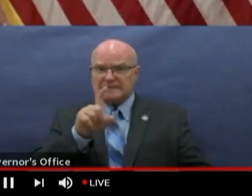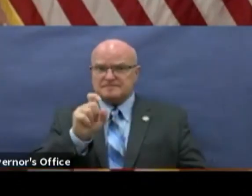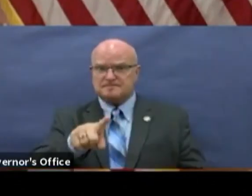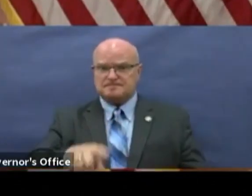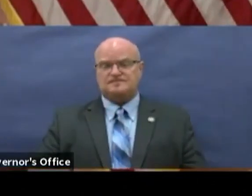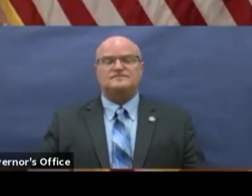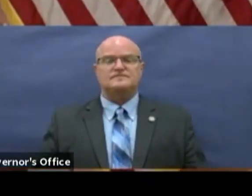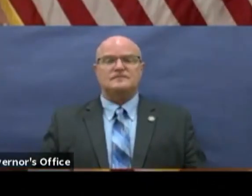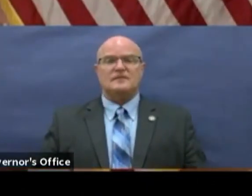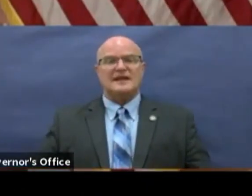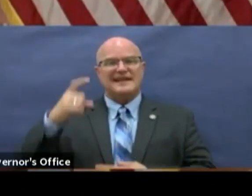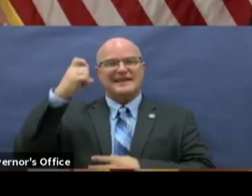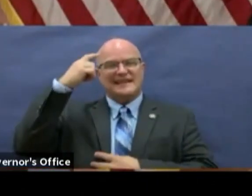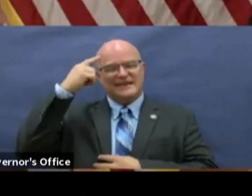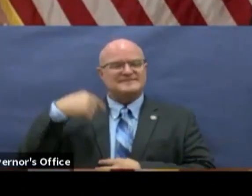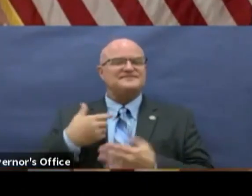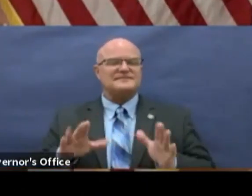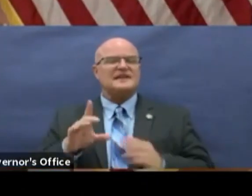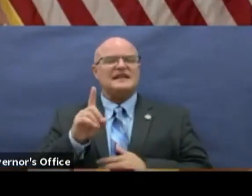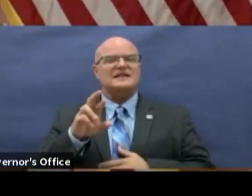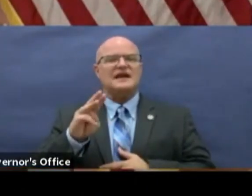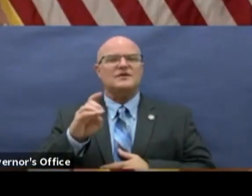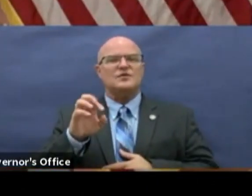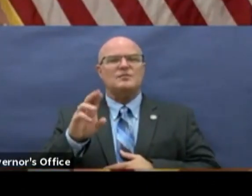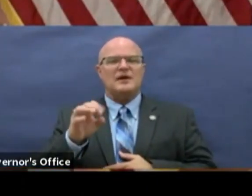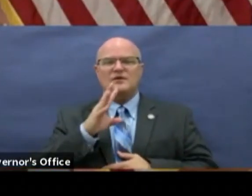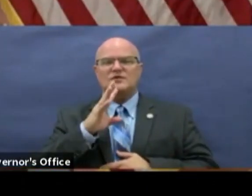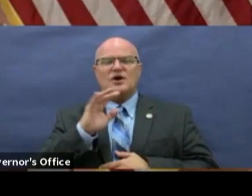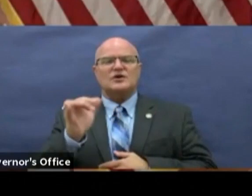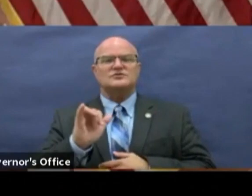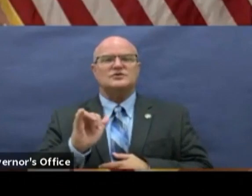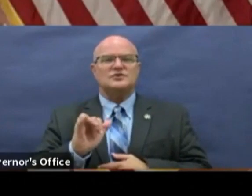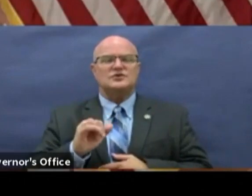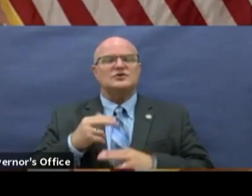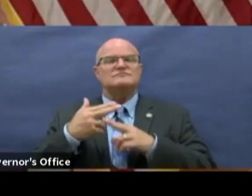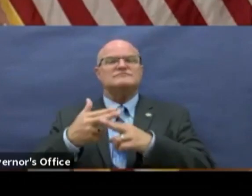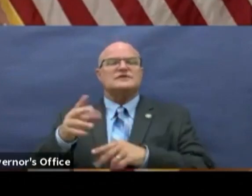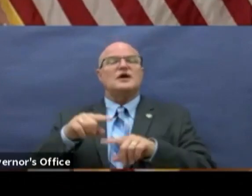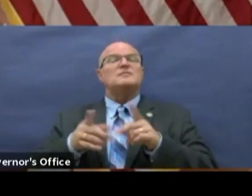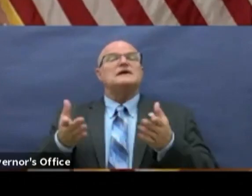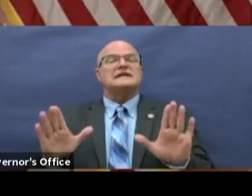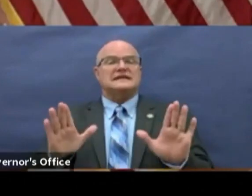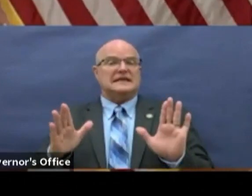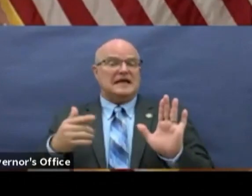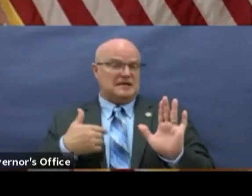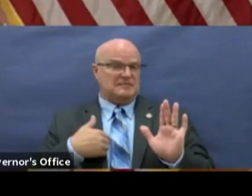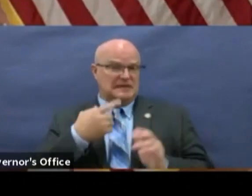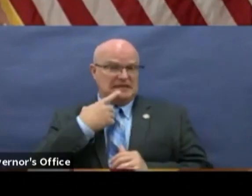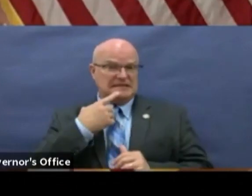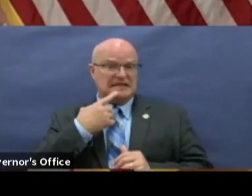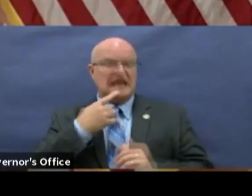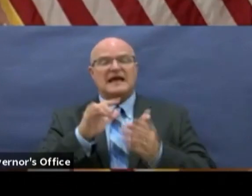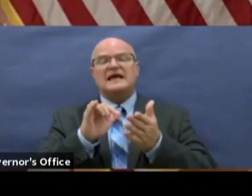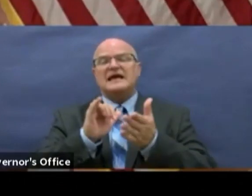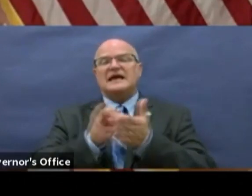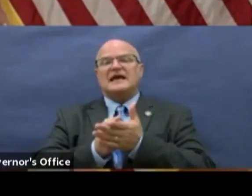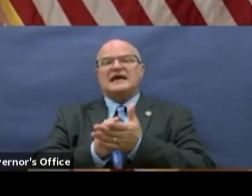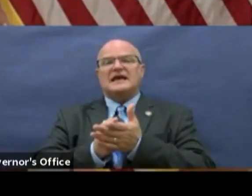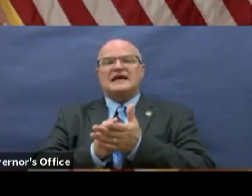Well, and I'll let Dr. Romero follow up since you cited him, but let me say that